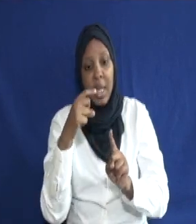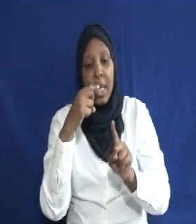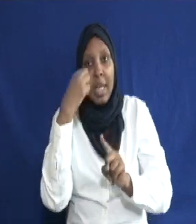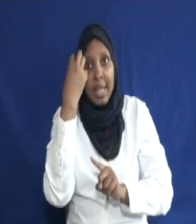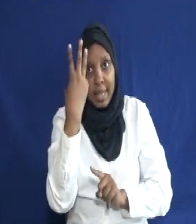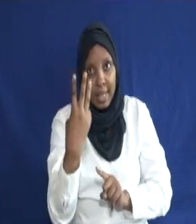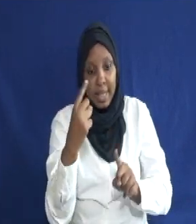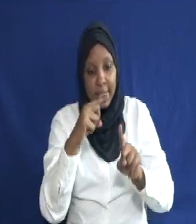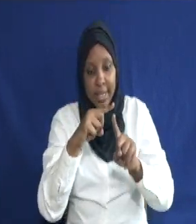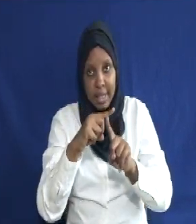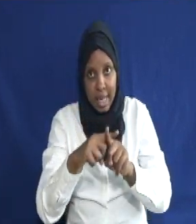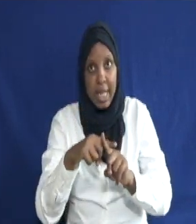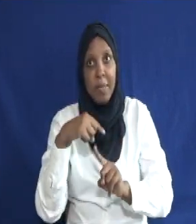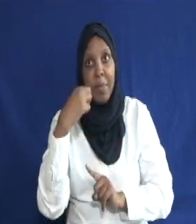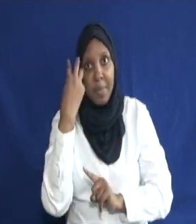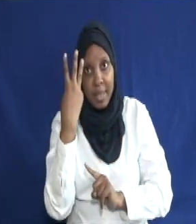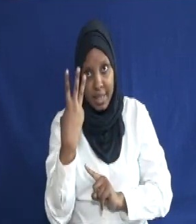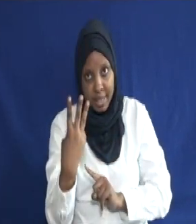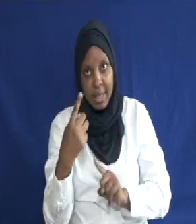27. Very good. It is